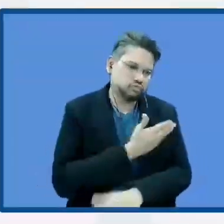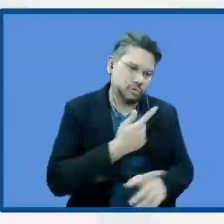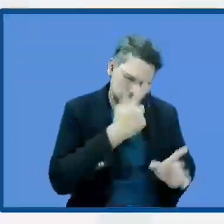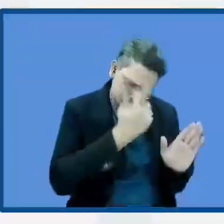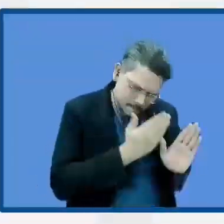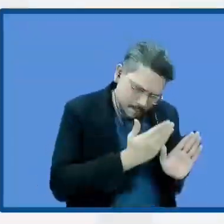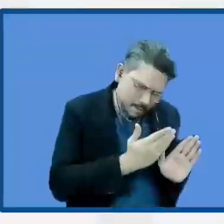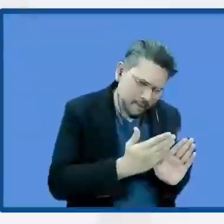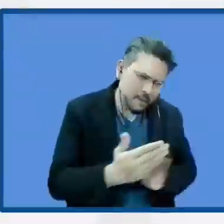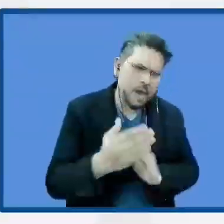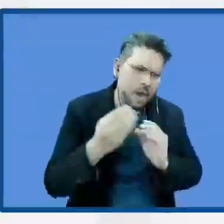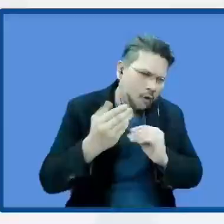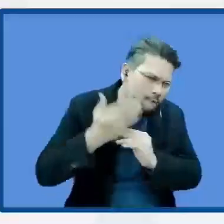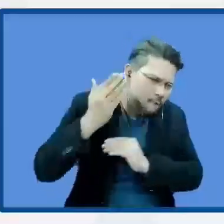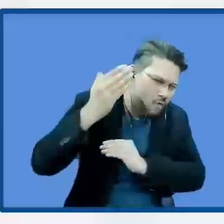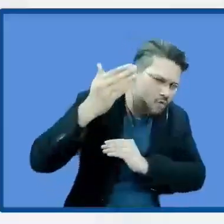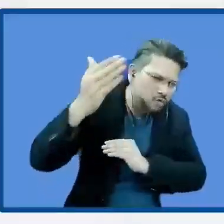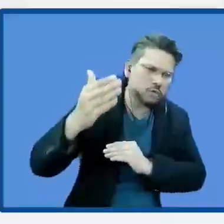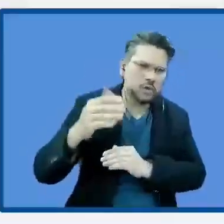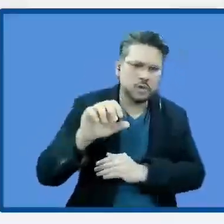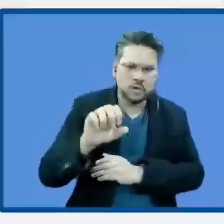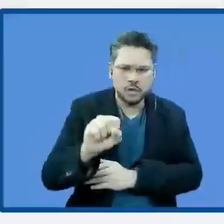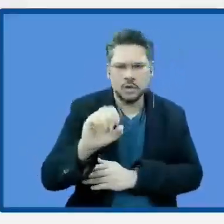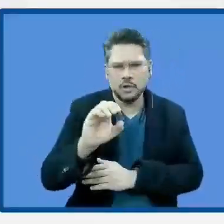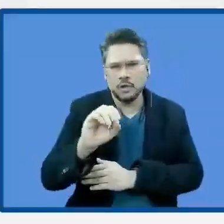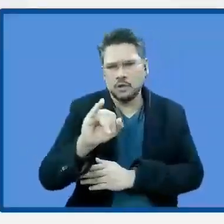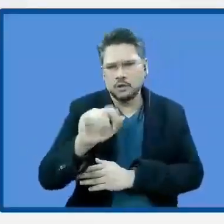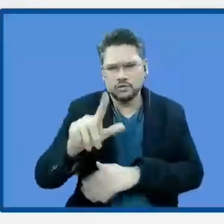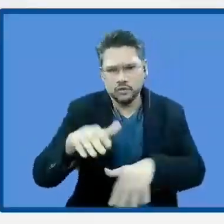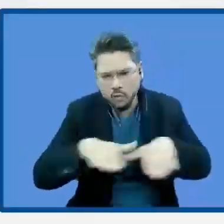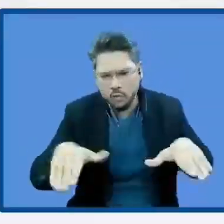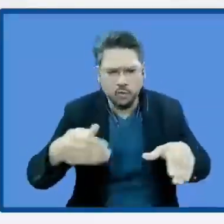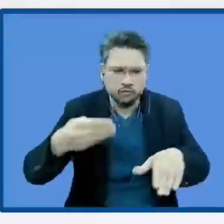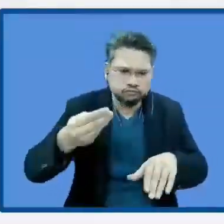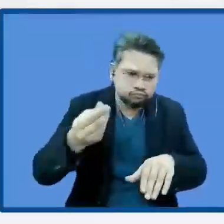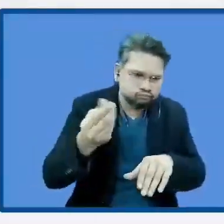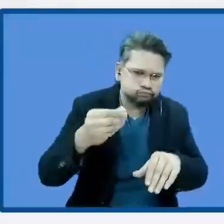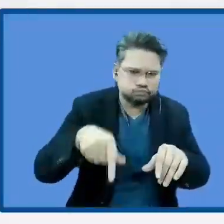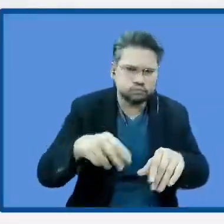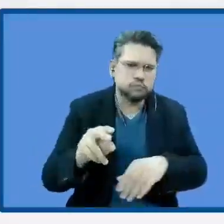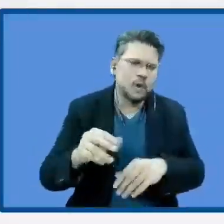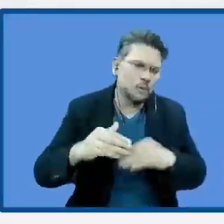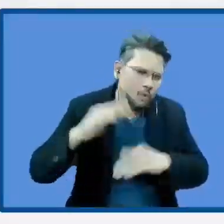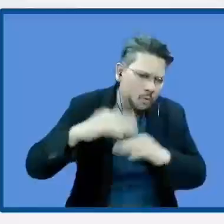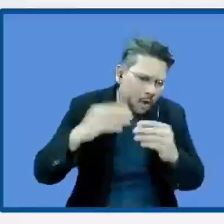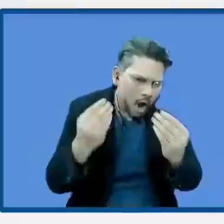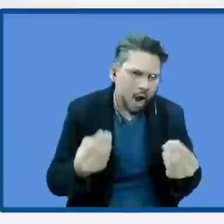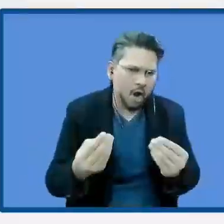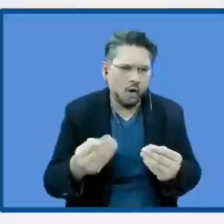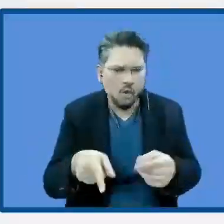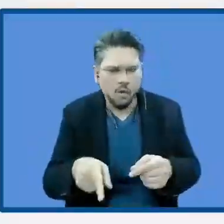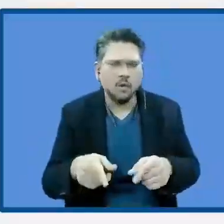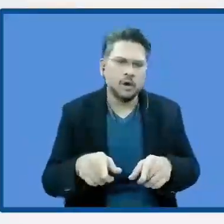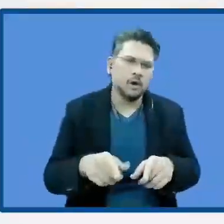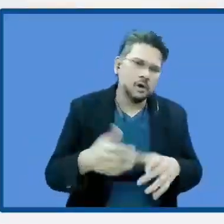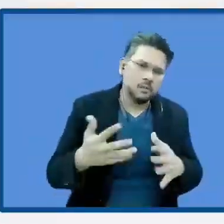soil and environmental management has to do the one that addresses risk